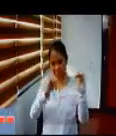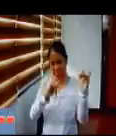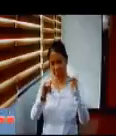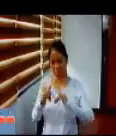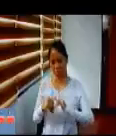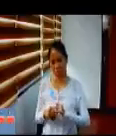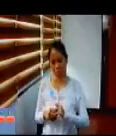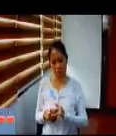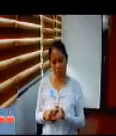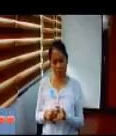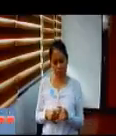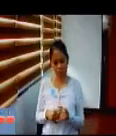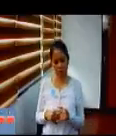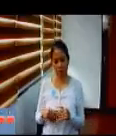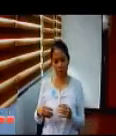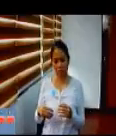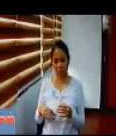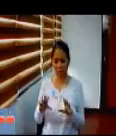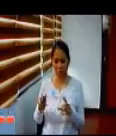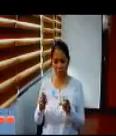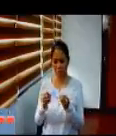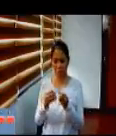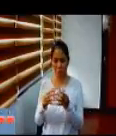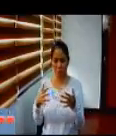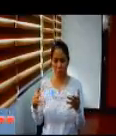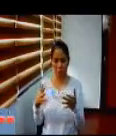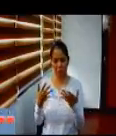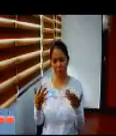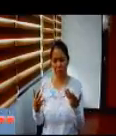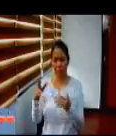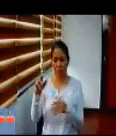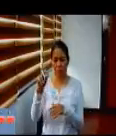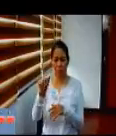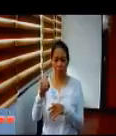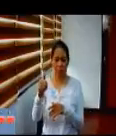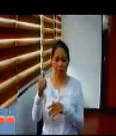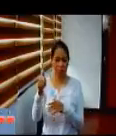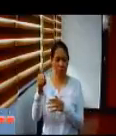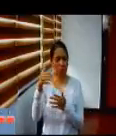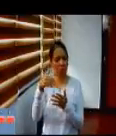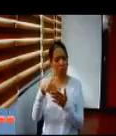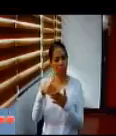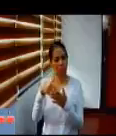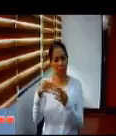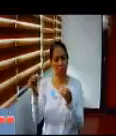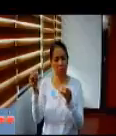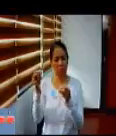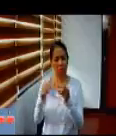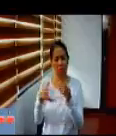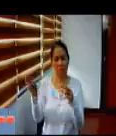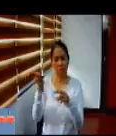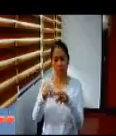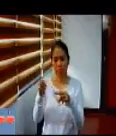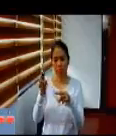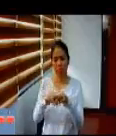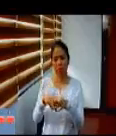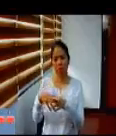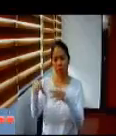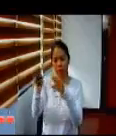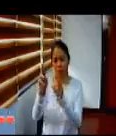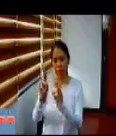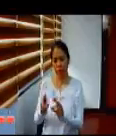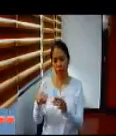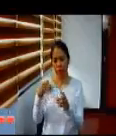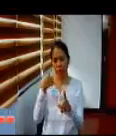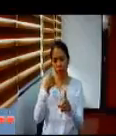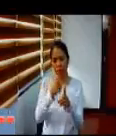Some pegged it at 10,000, probably more. Now, Your Honors, the impact,